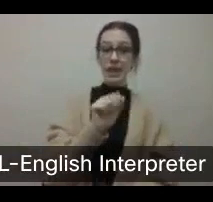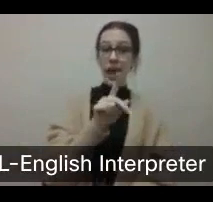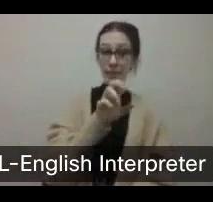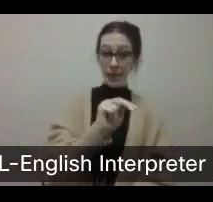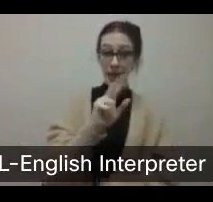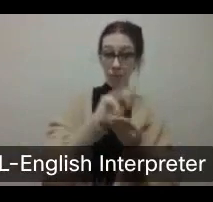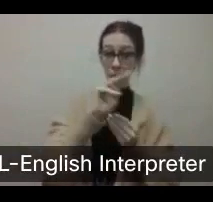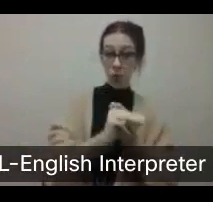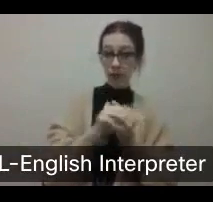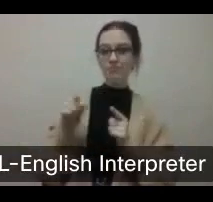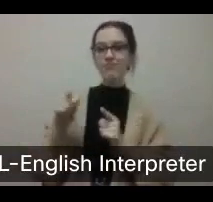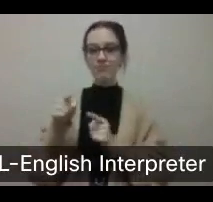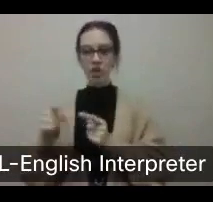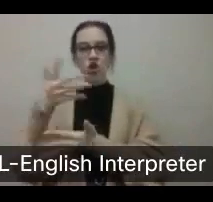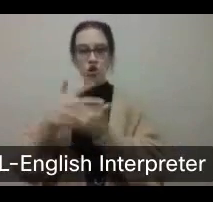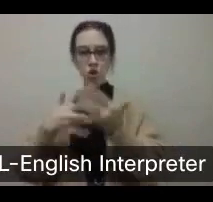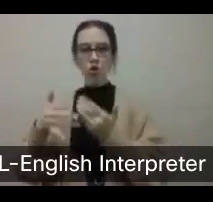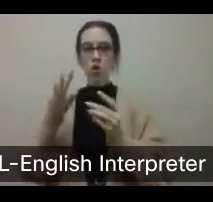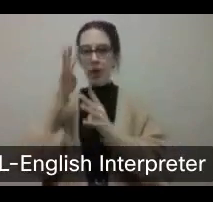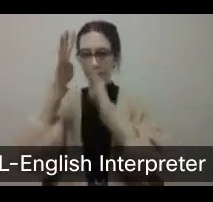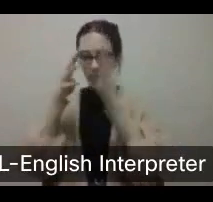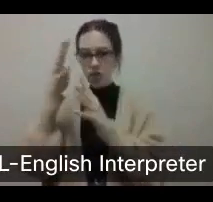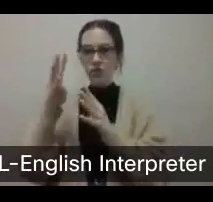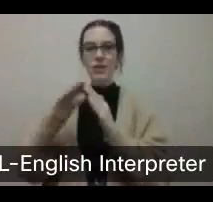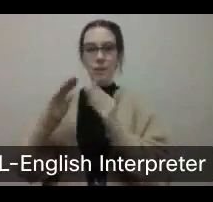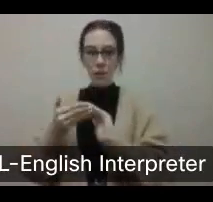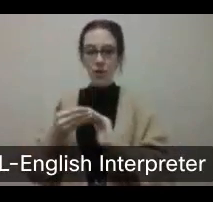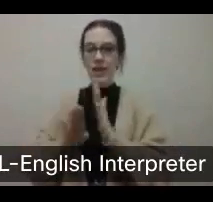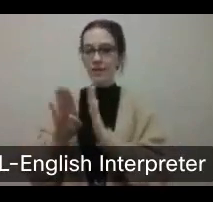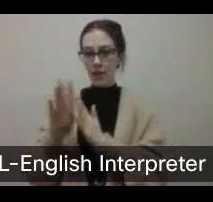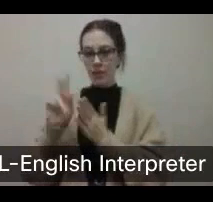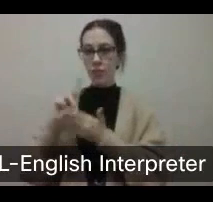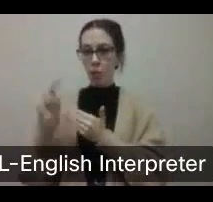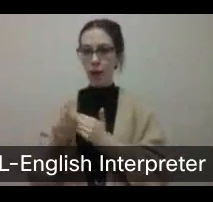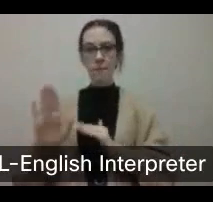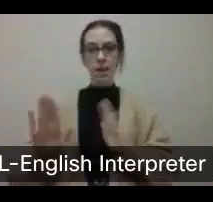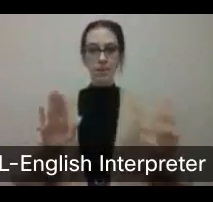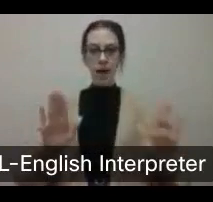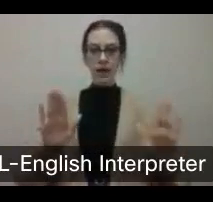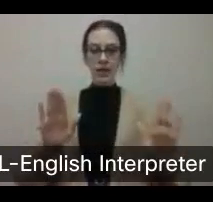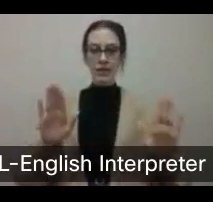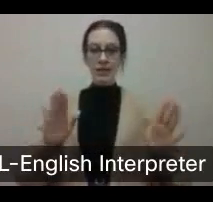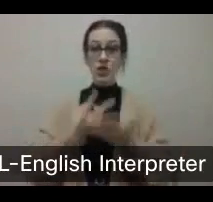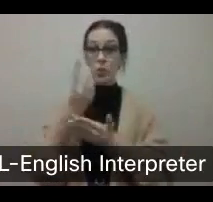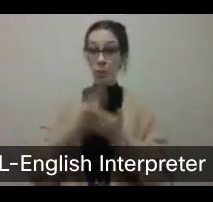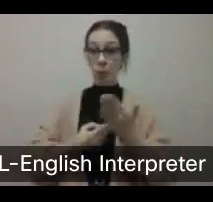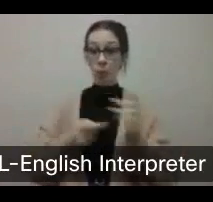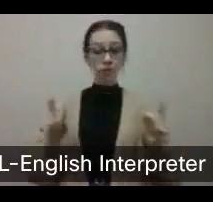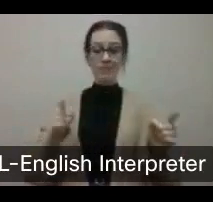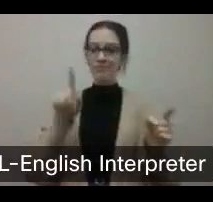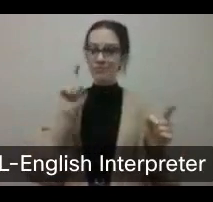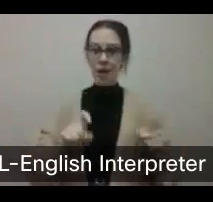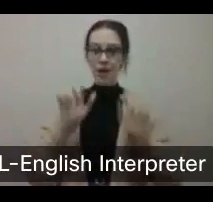is in a social innovation and community development program. Both in different classes have been asked to write a reflection